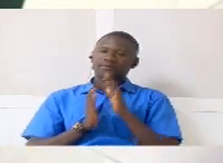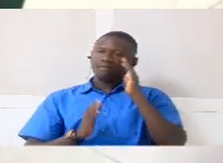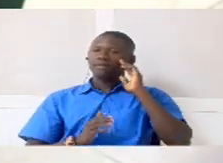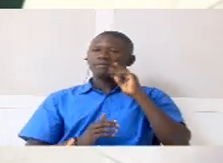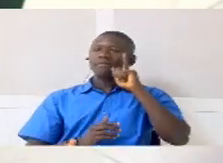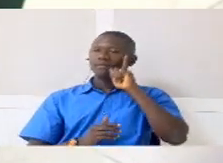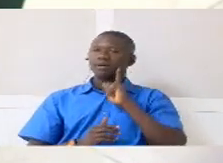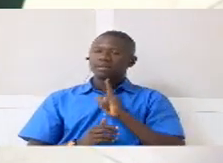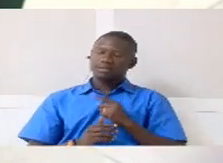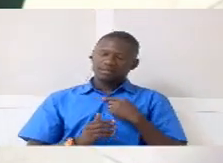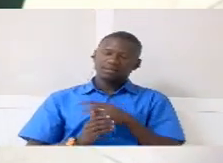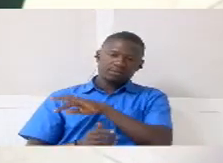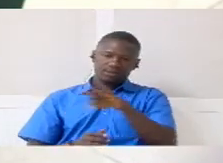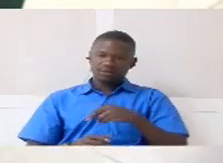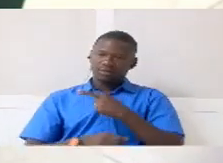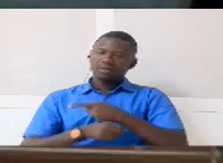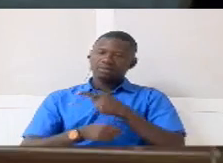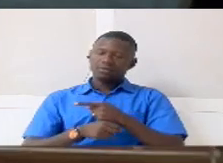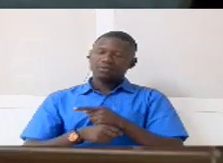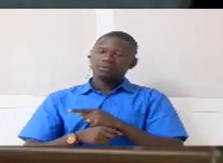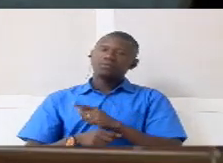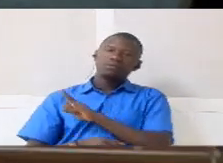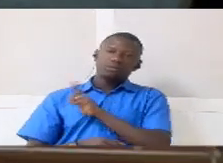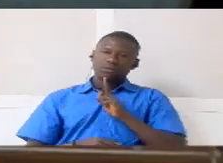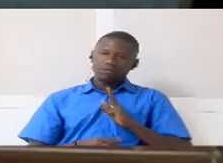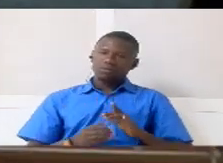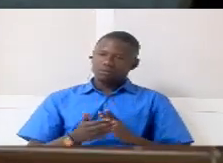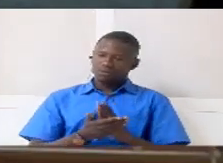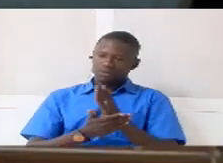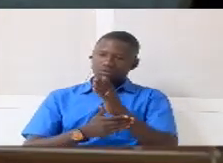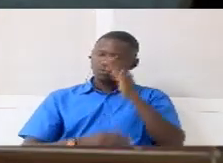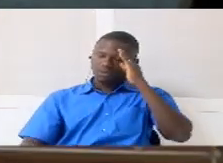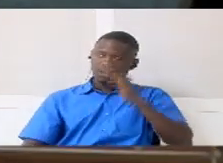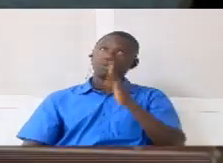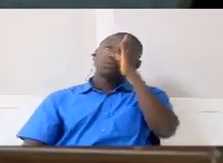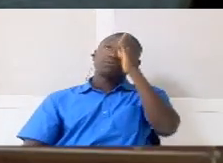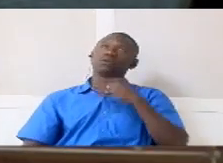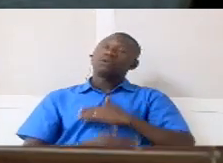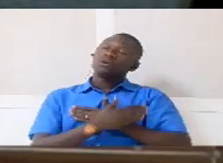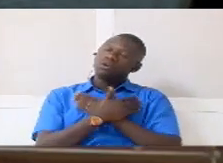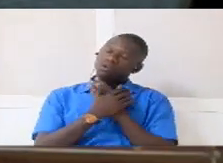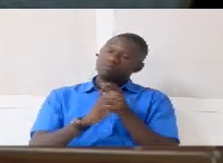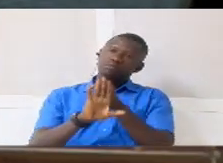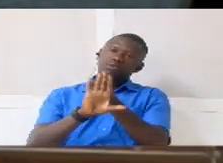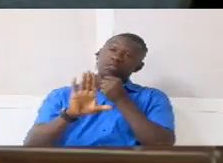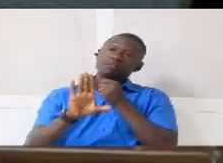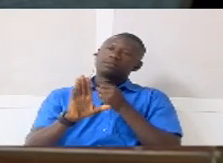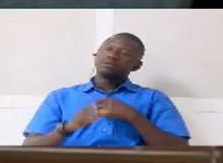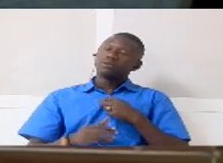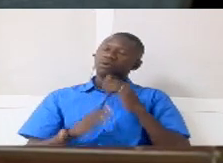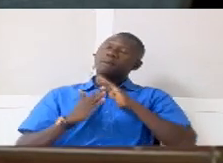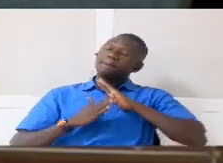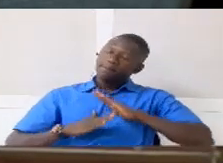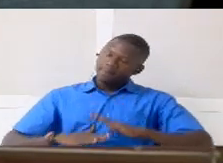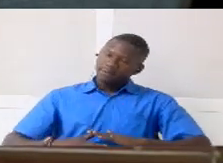the Gambia, we continue to thank you for your love, your protection, your divine mercy and